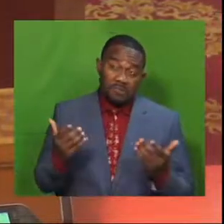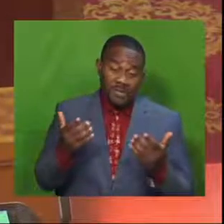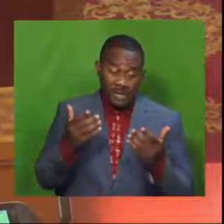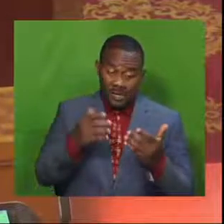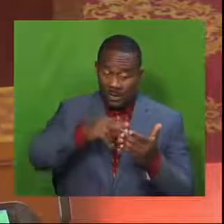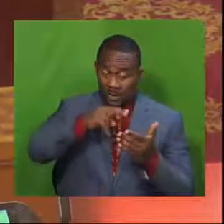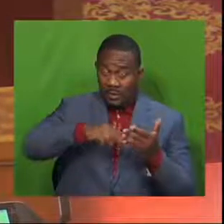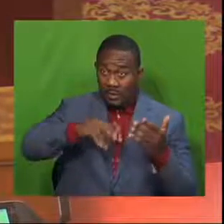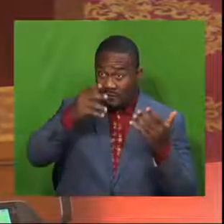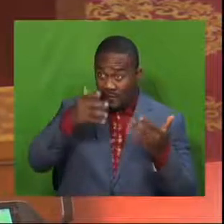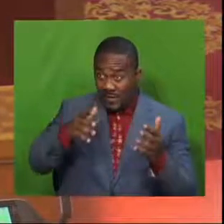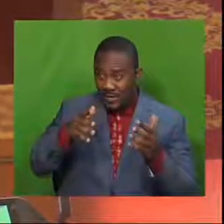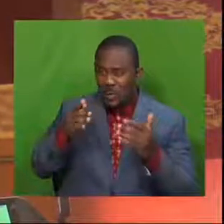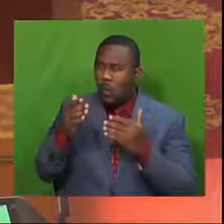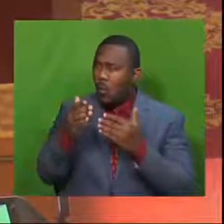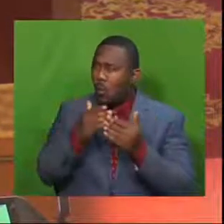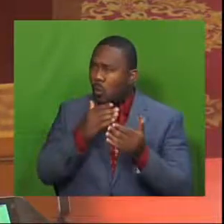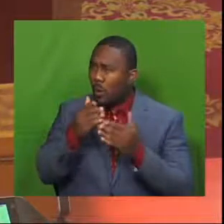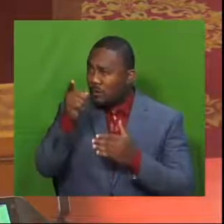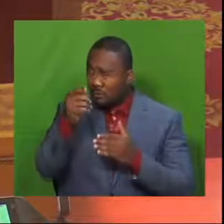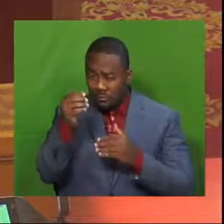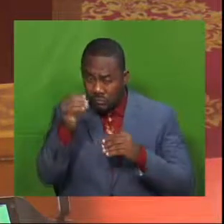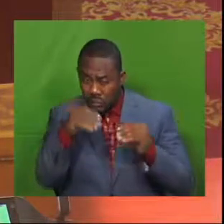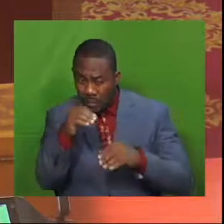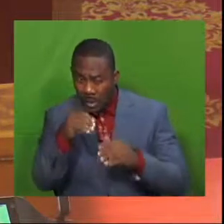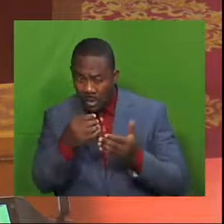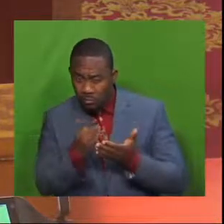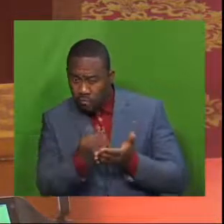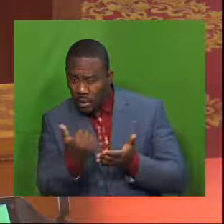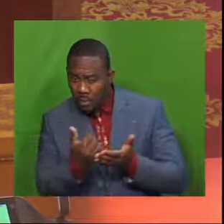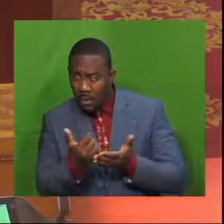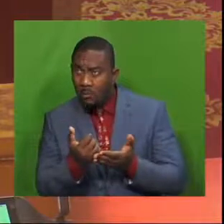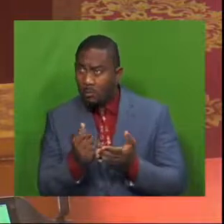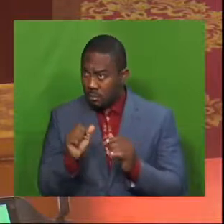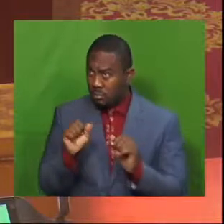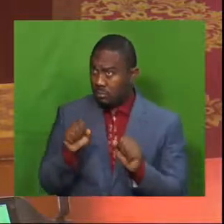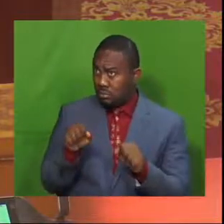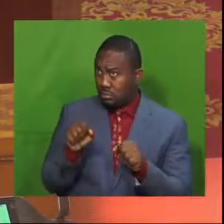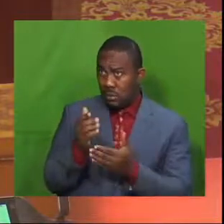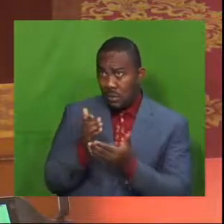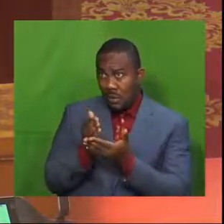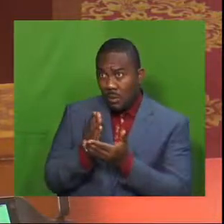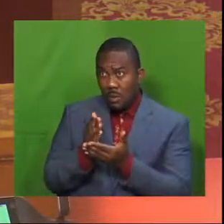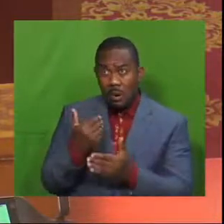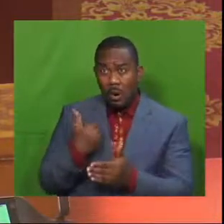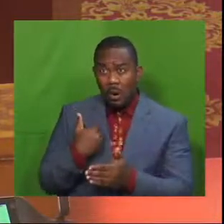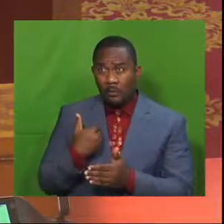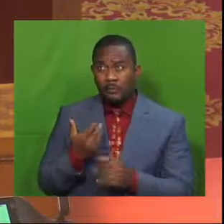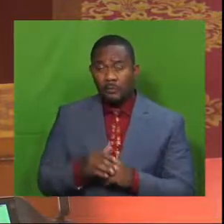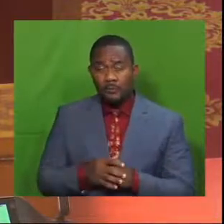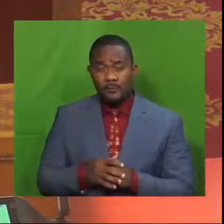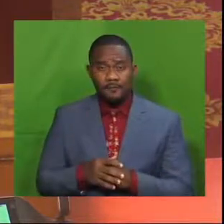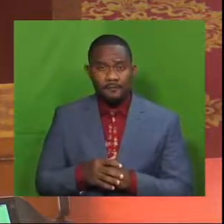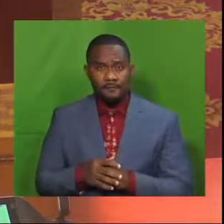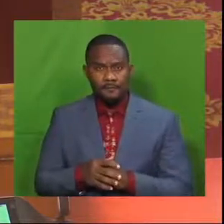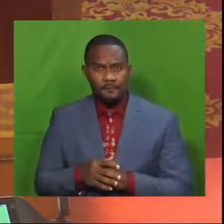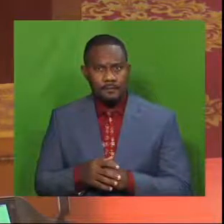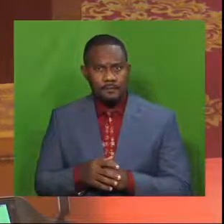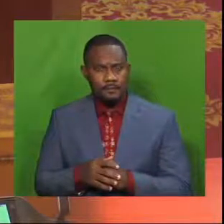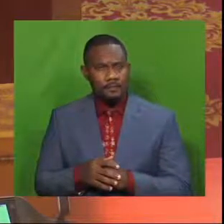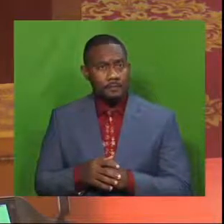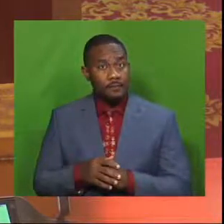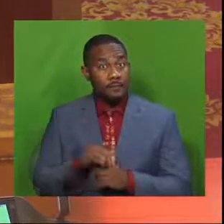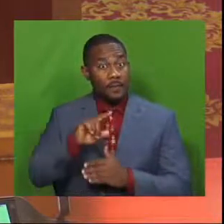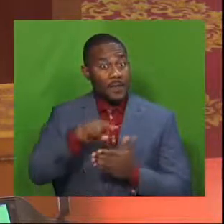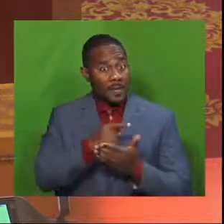communication as may be available to the House. And the Speaker, we've programmed 35 questions